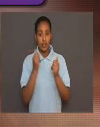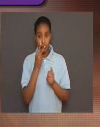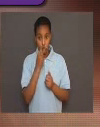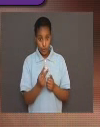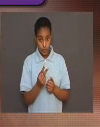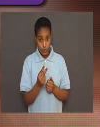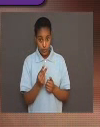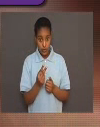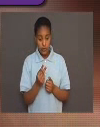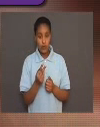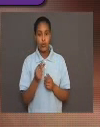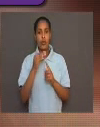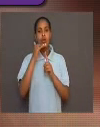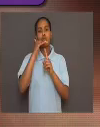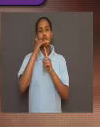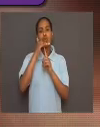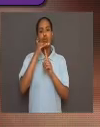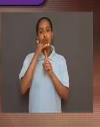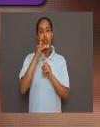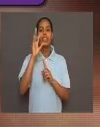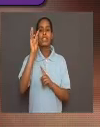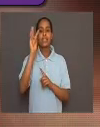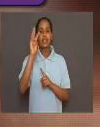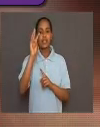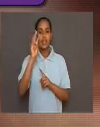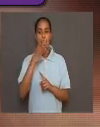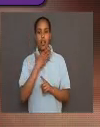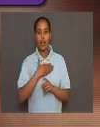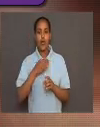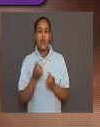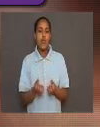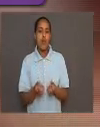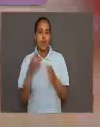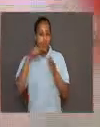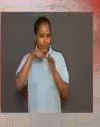look at the top 6 elements in more detail.